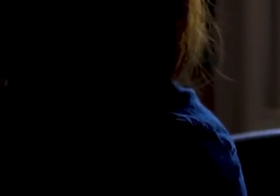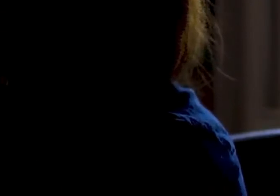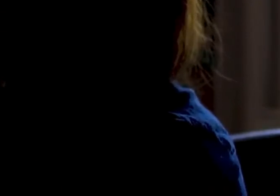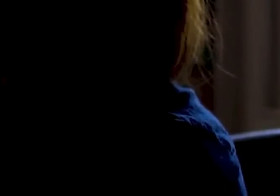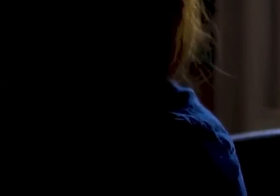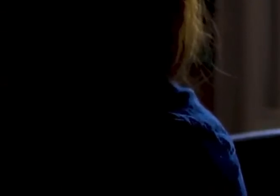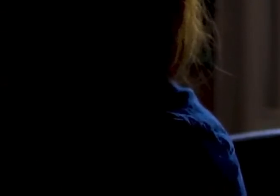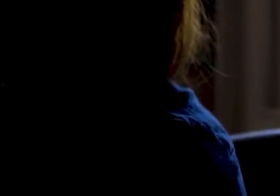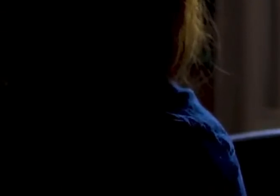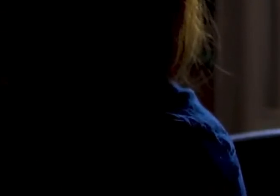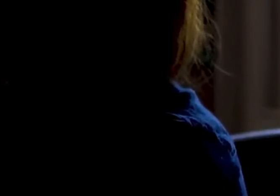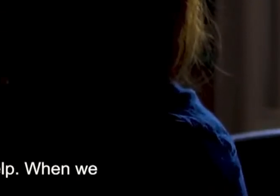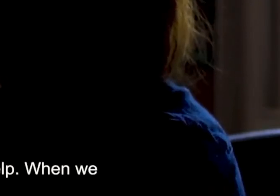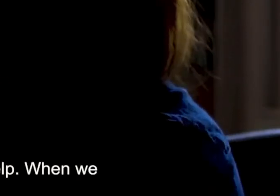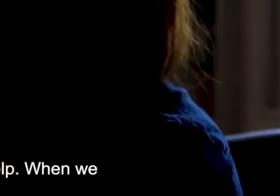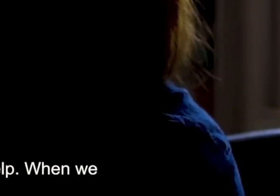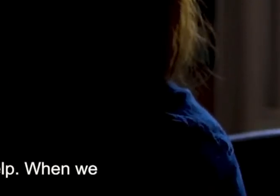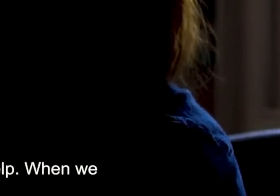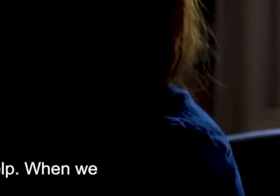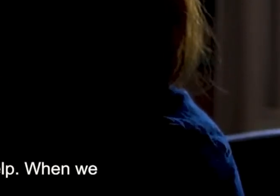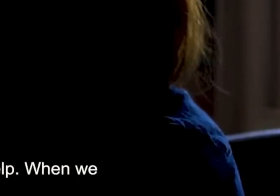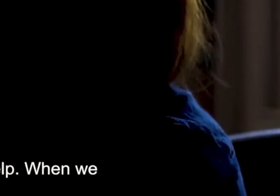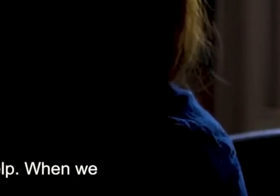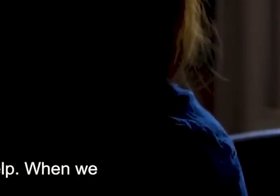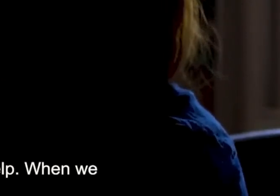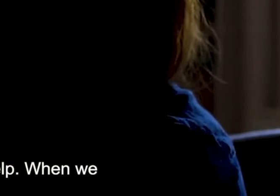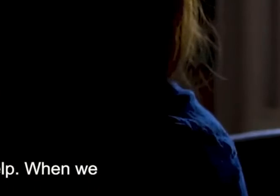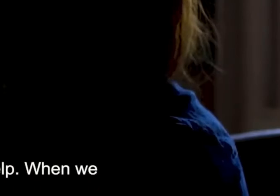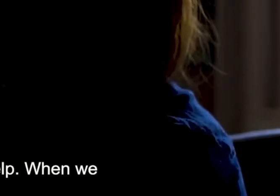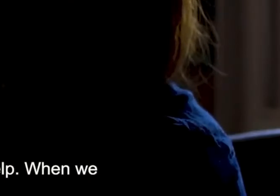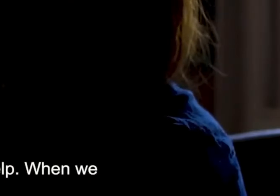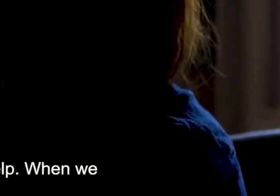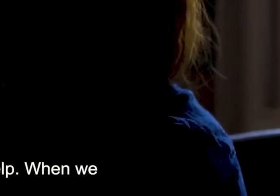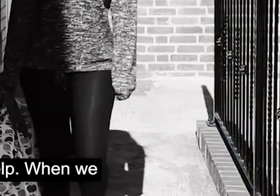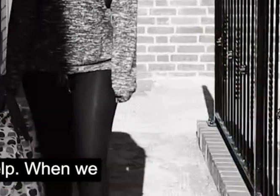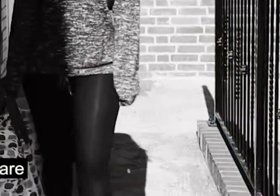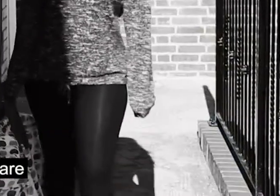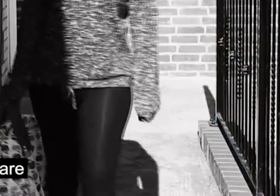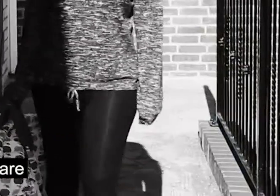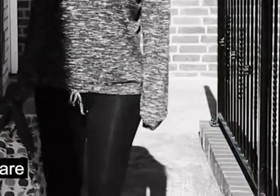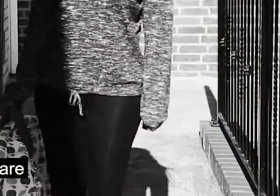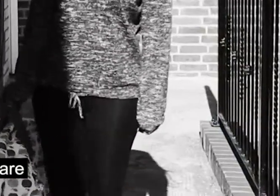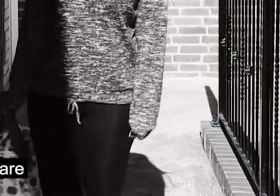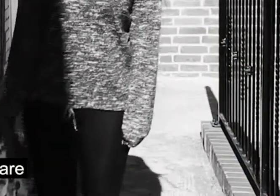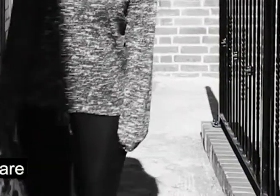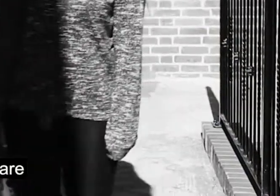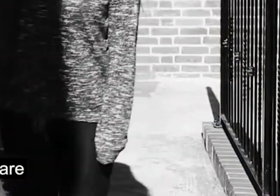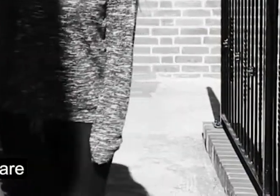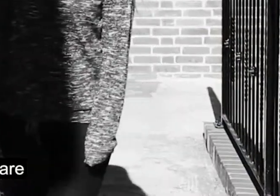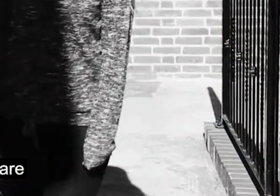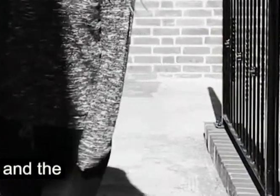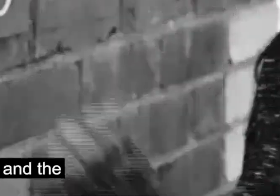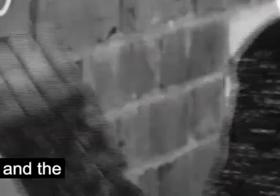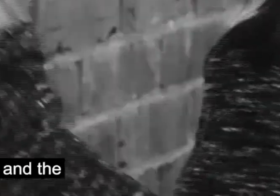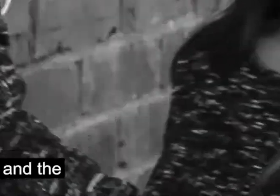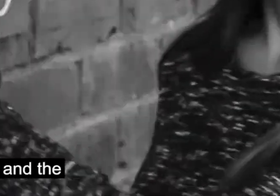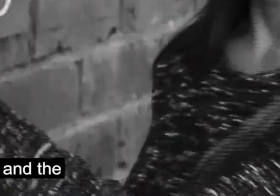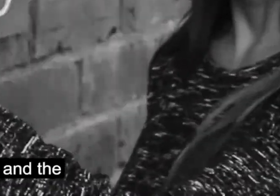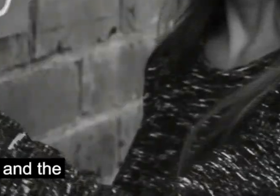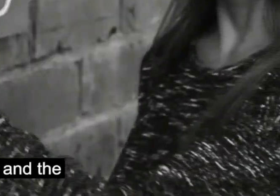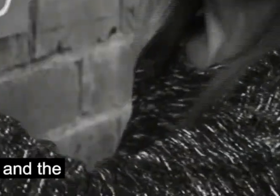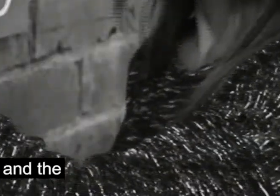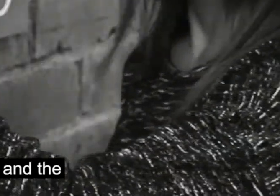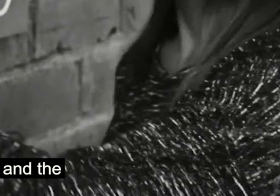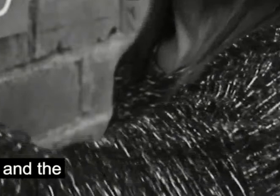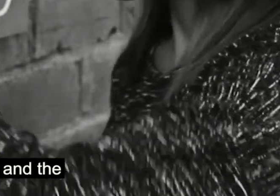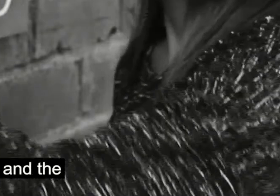and had no confidence. In the end, I managed to get help. When we first arrived at the foster care, we were in